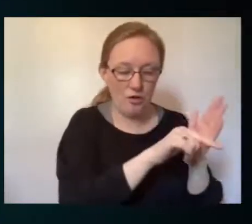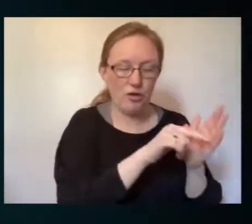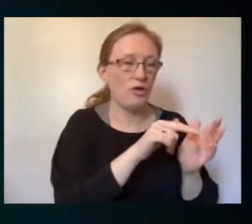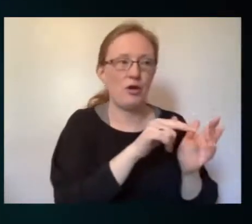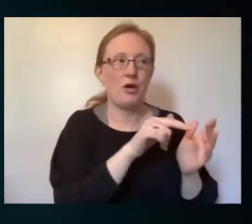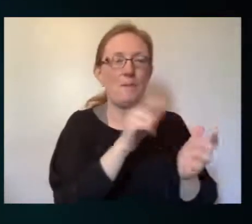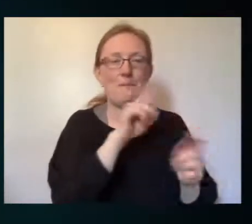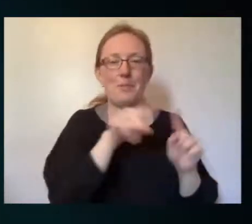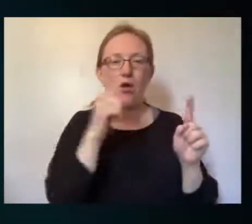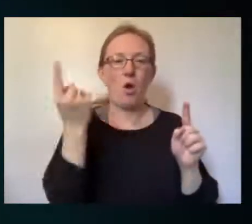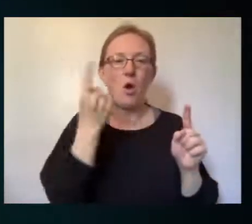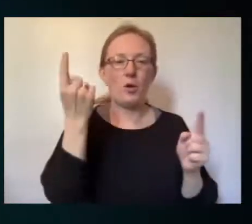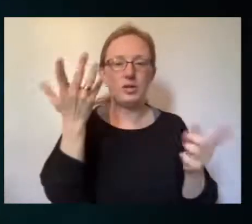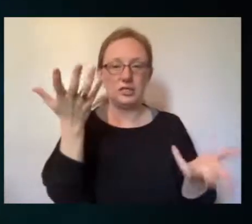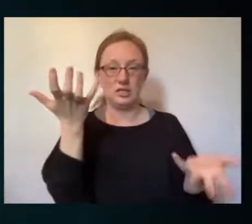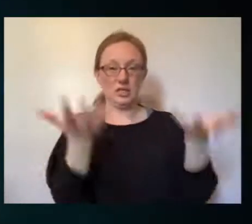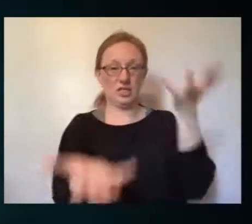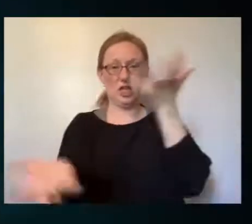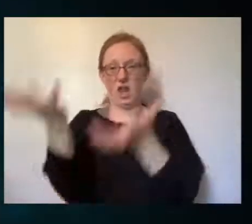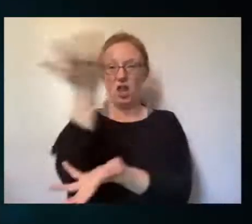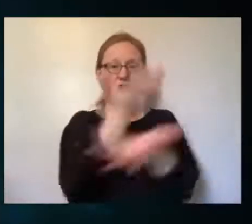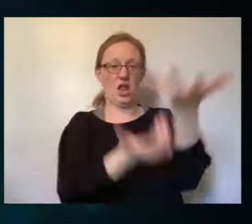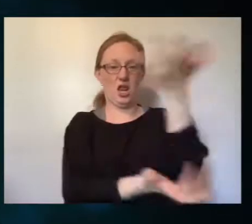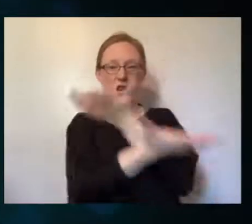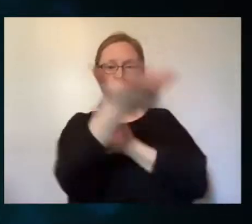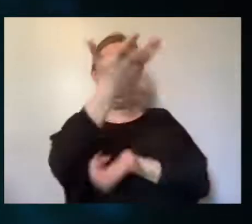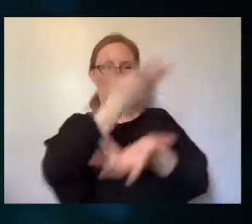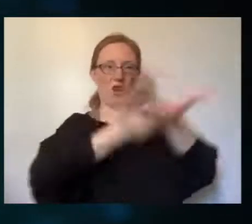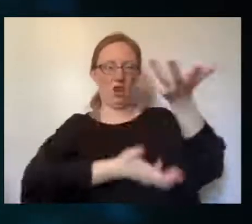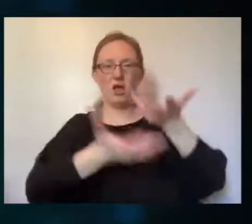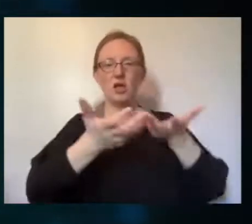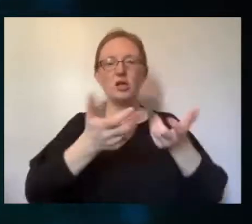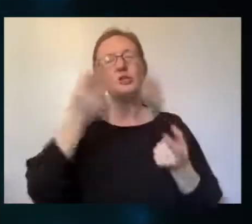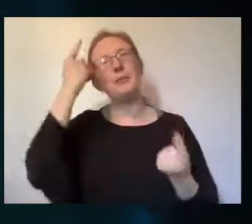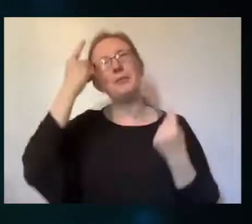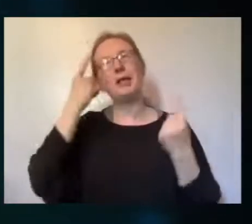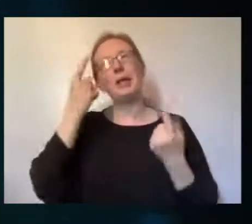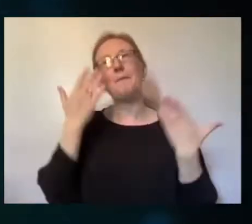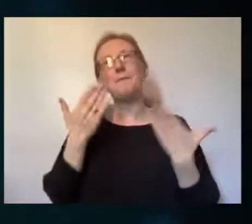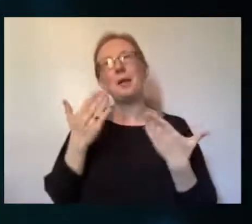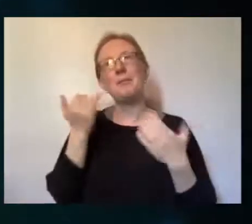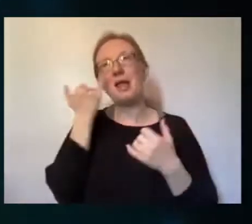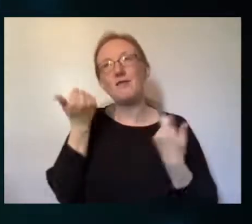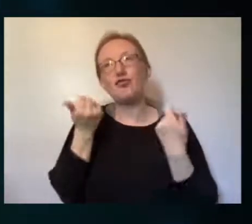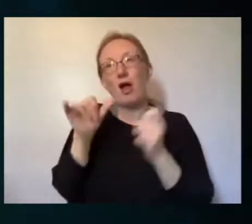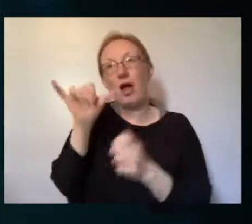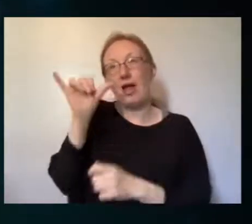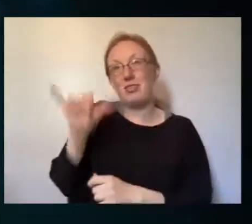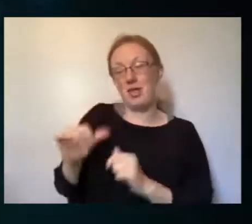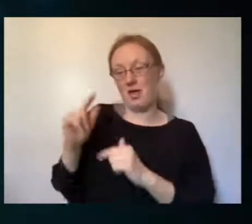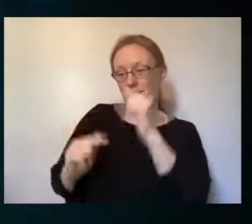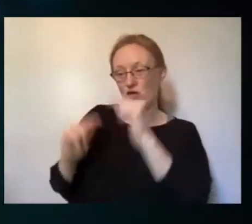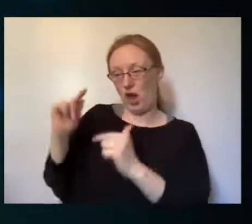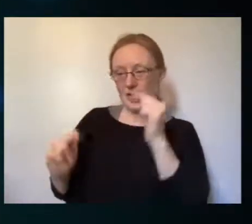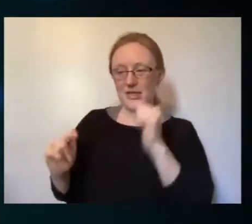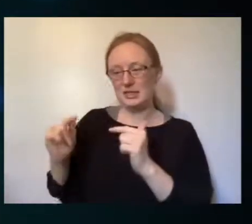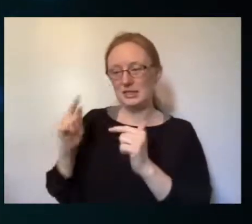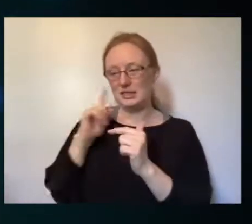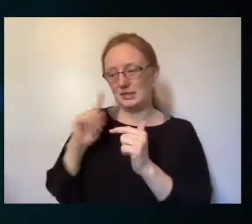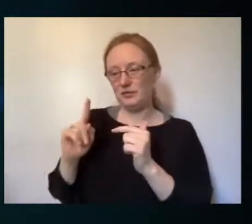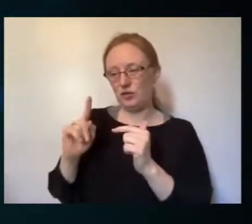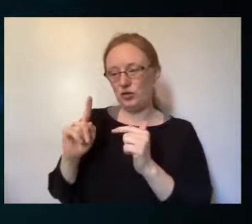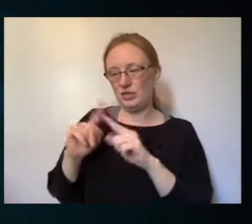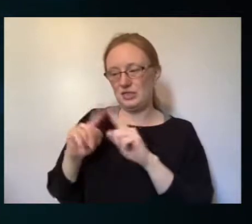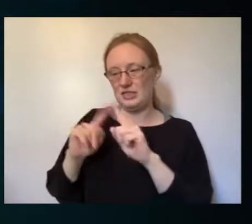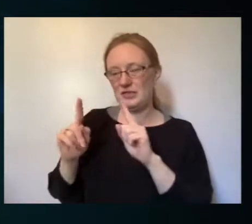act. So I just wonder whether some of the smaller conferences might be ways of exploring some of the practical logistics of this and